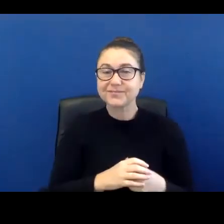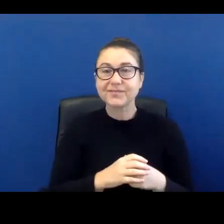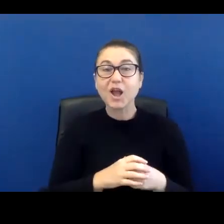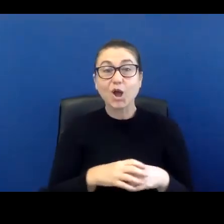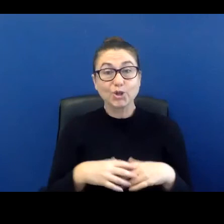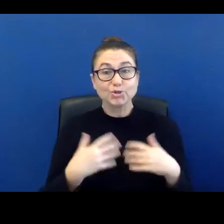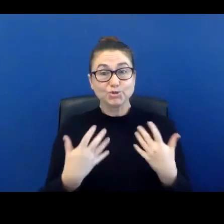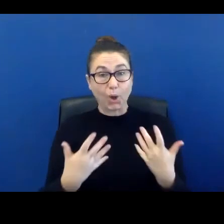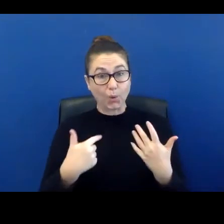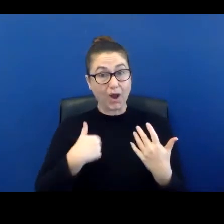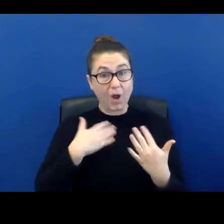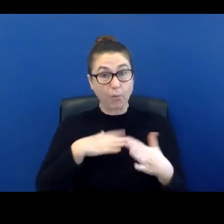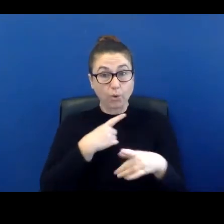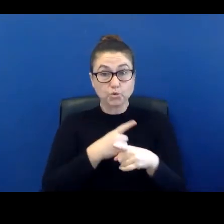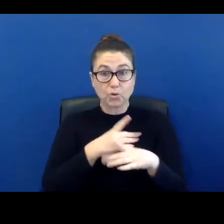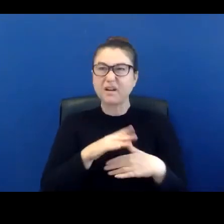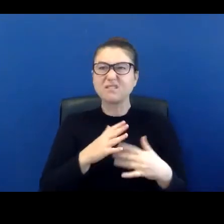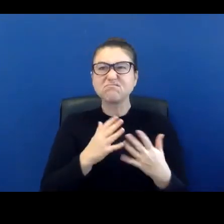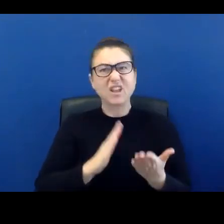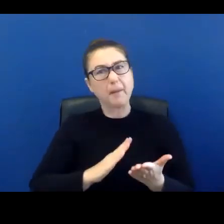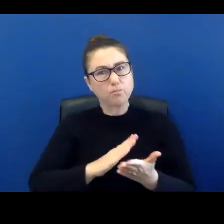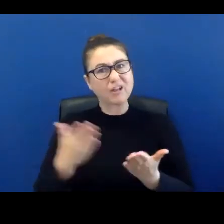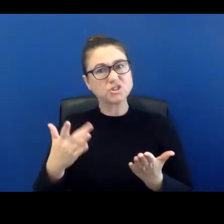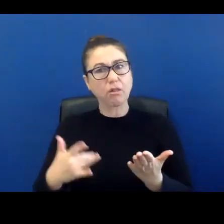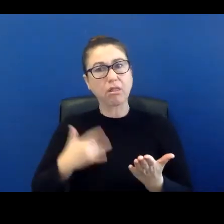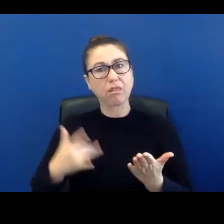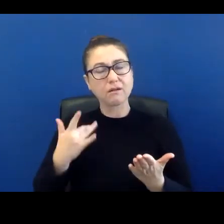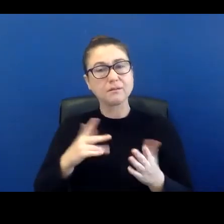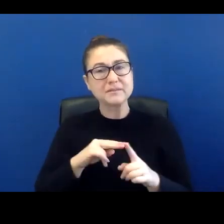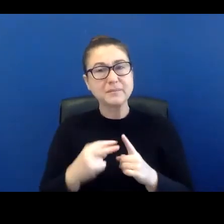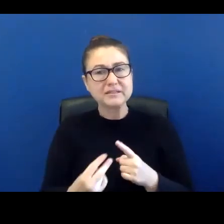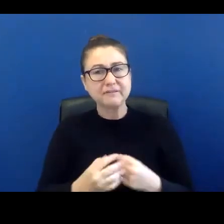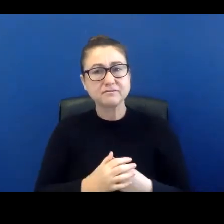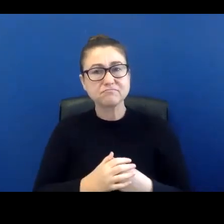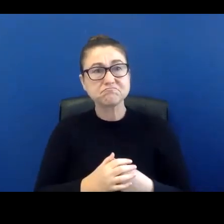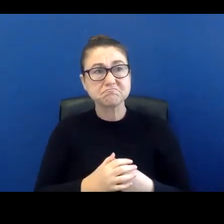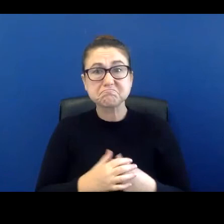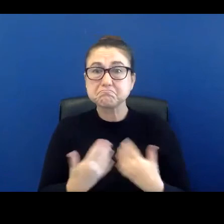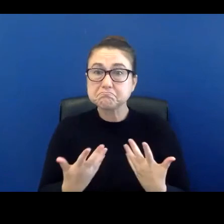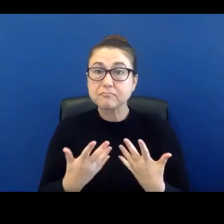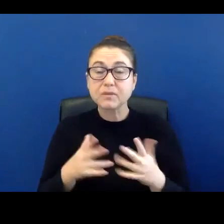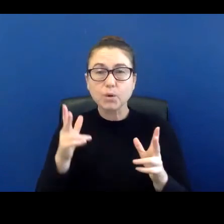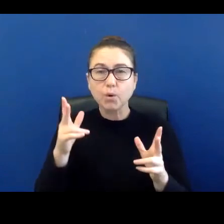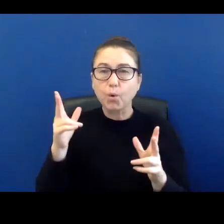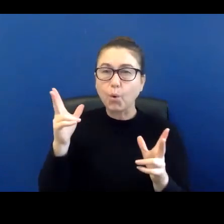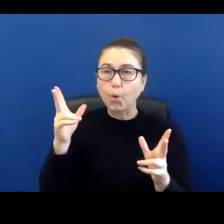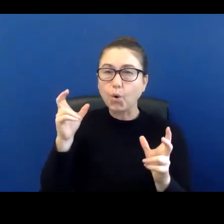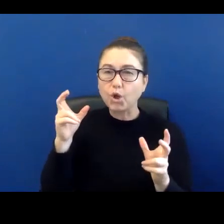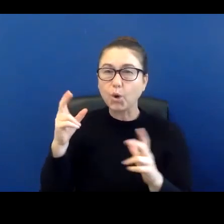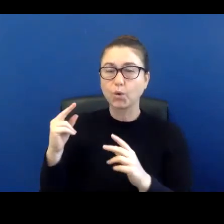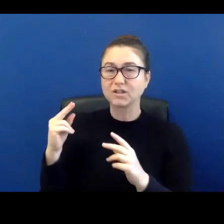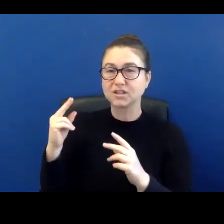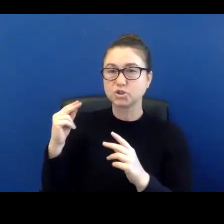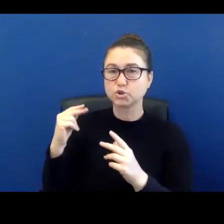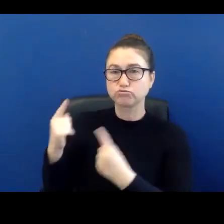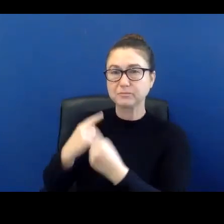So I want to talk, I guess, from a very practical point of view about the impact of audio description